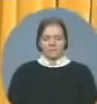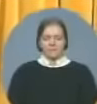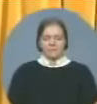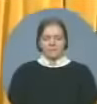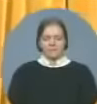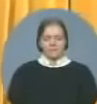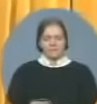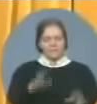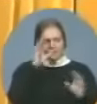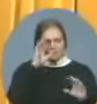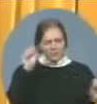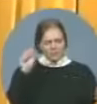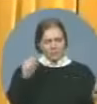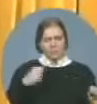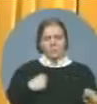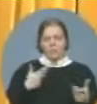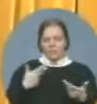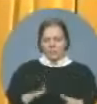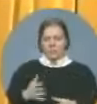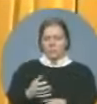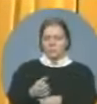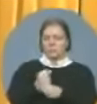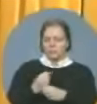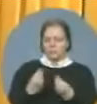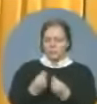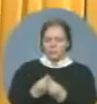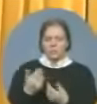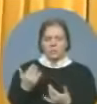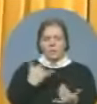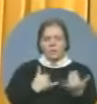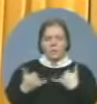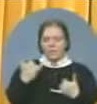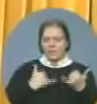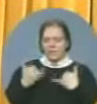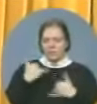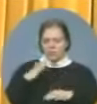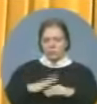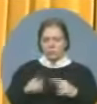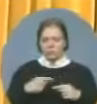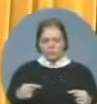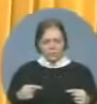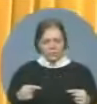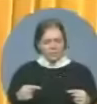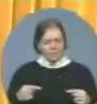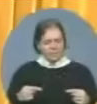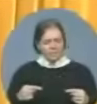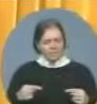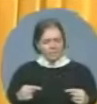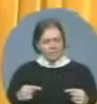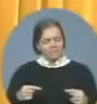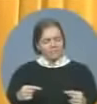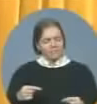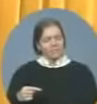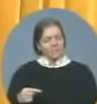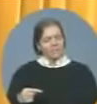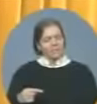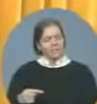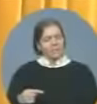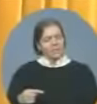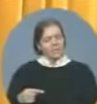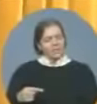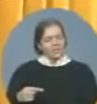have already had many calls about this today. It is disgusting for this government to suggest that the constituents